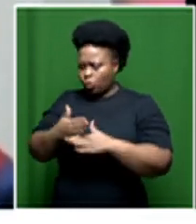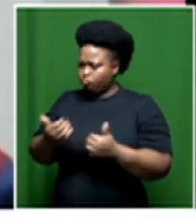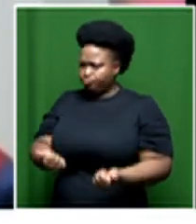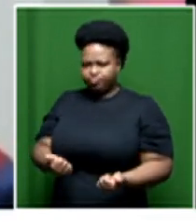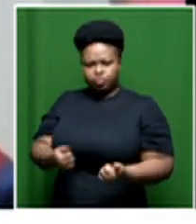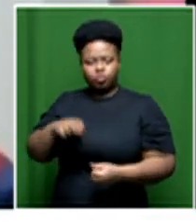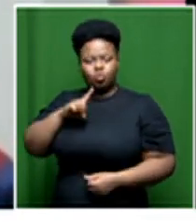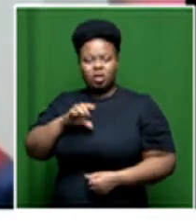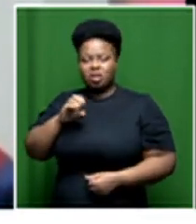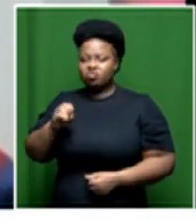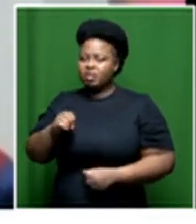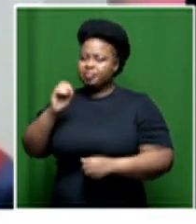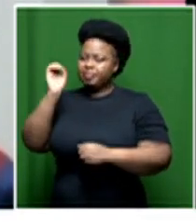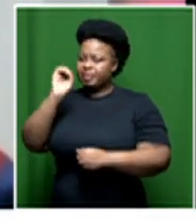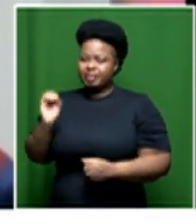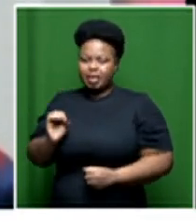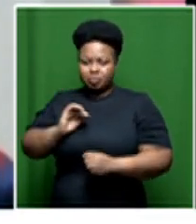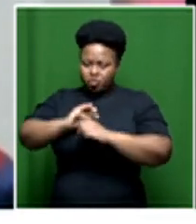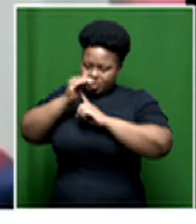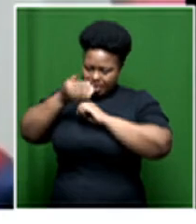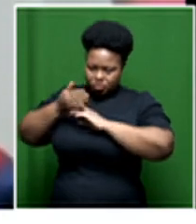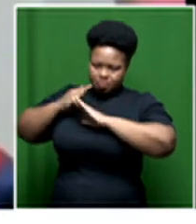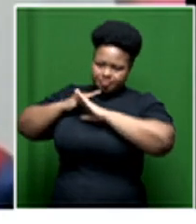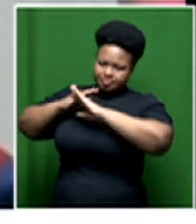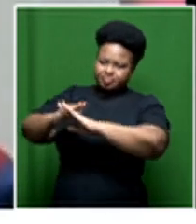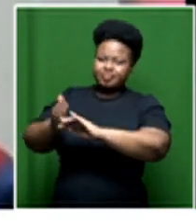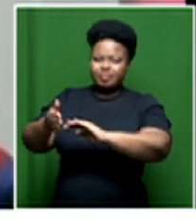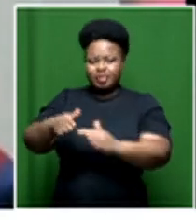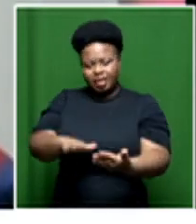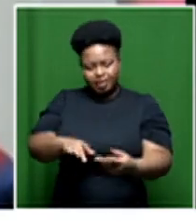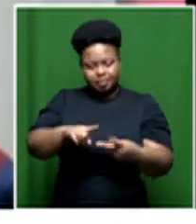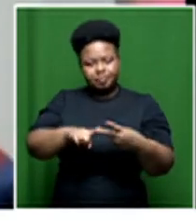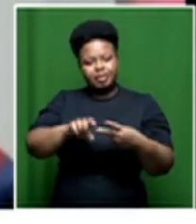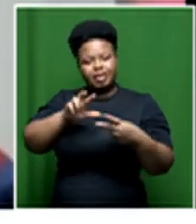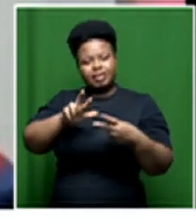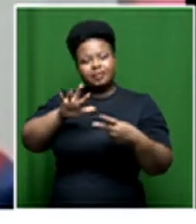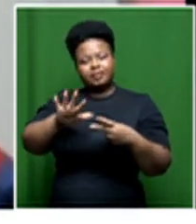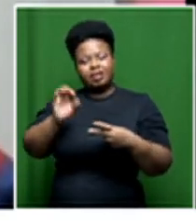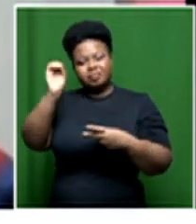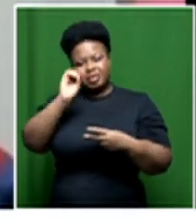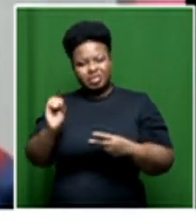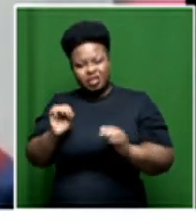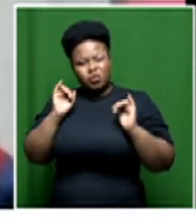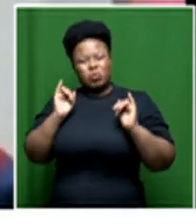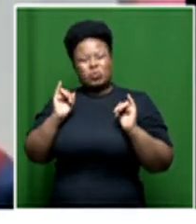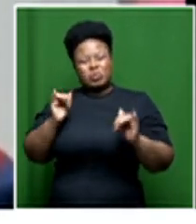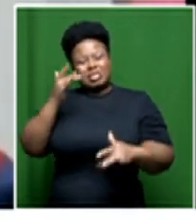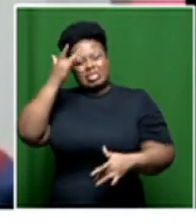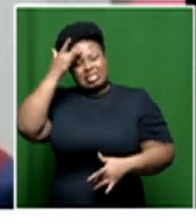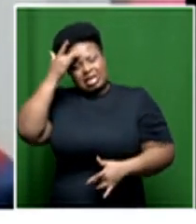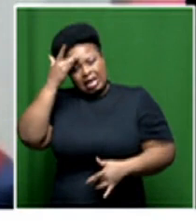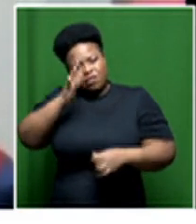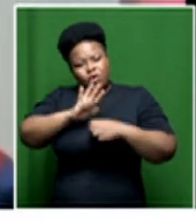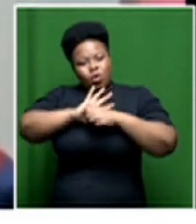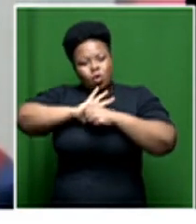in terms of death. Is 85% for protection for severe COVID, and this moderate to